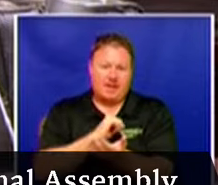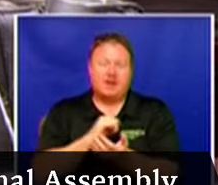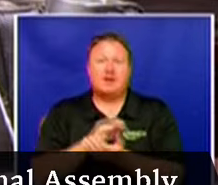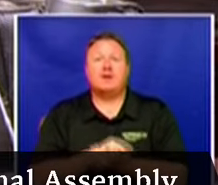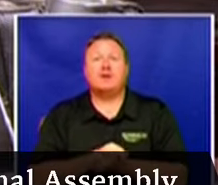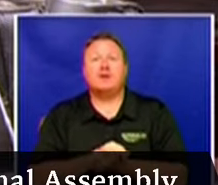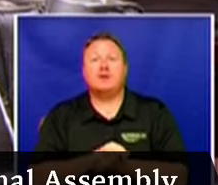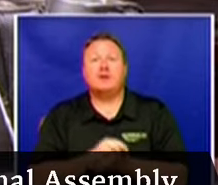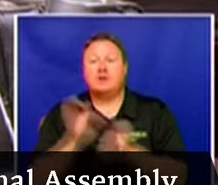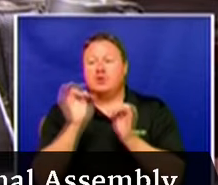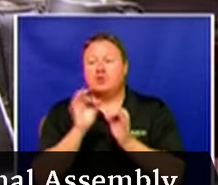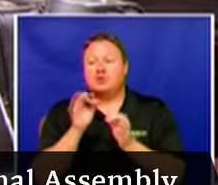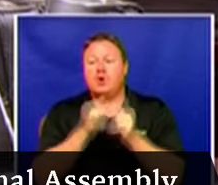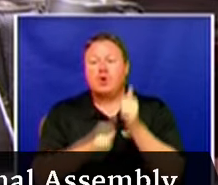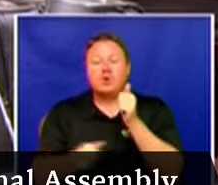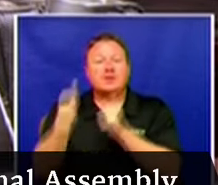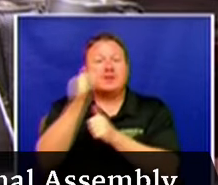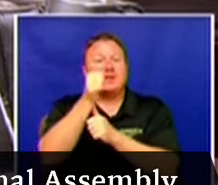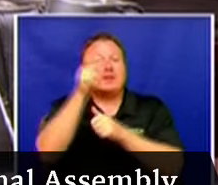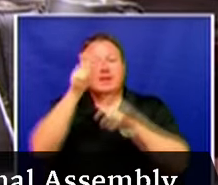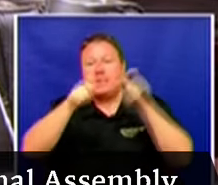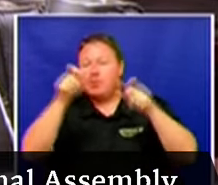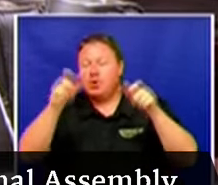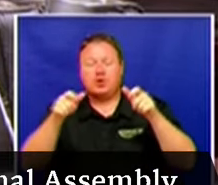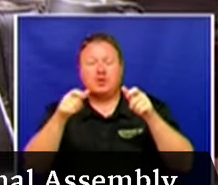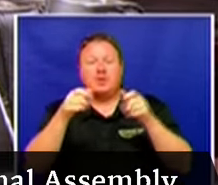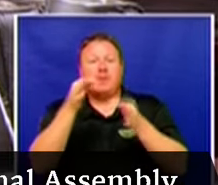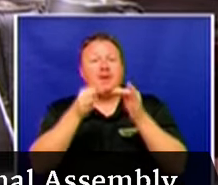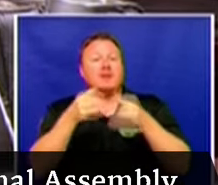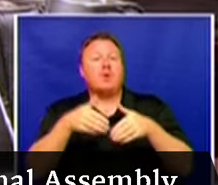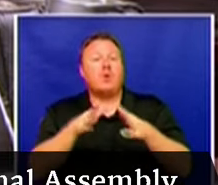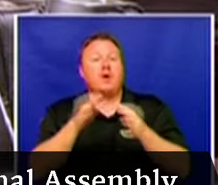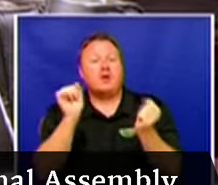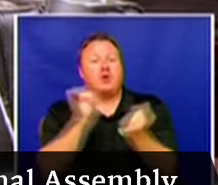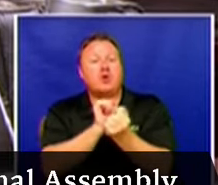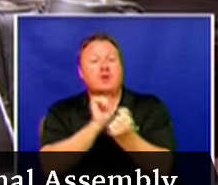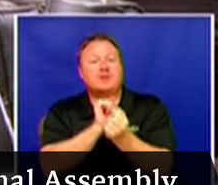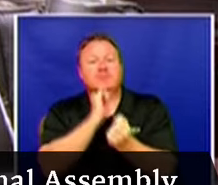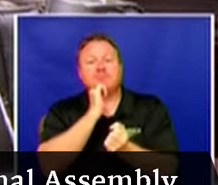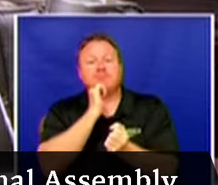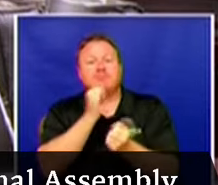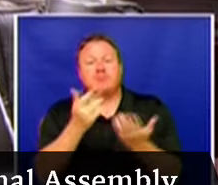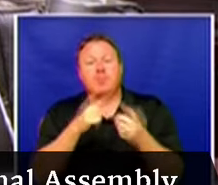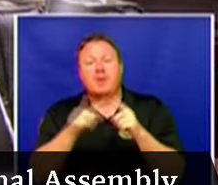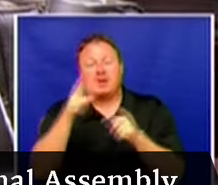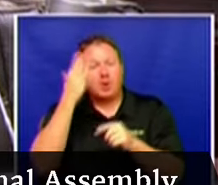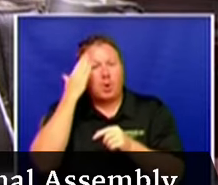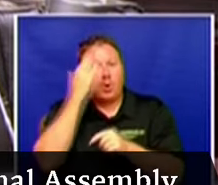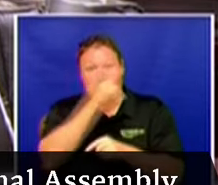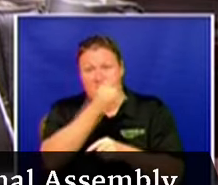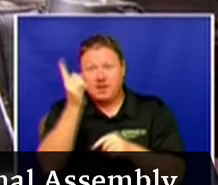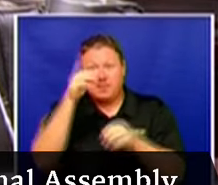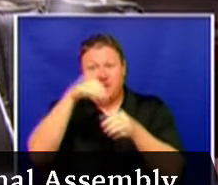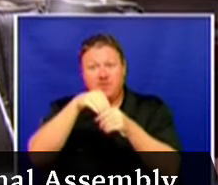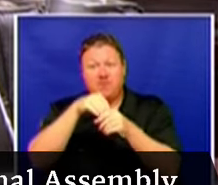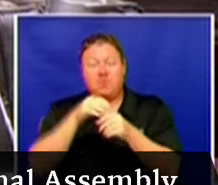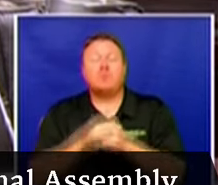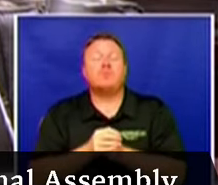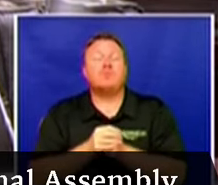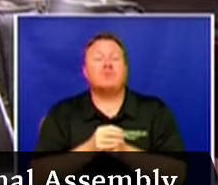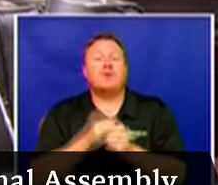no senior figure or political figure has been arrested, while we know many of them were involved in state capture, would you confidently